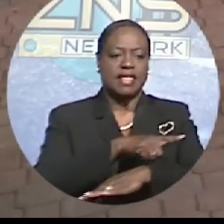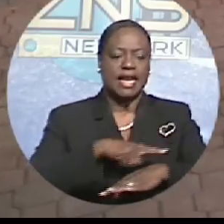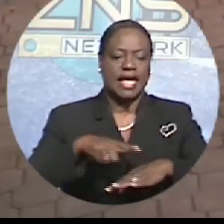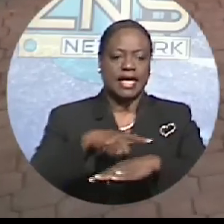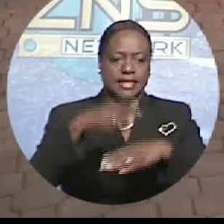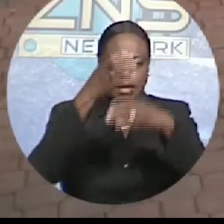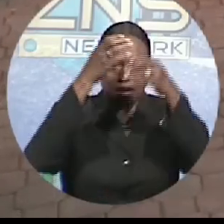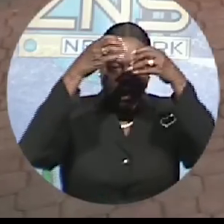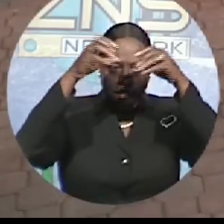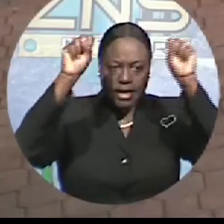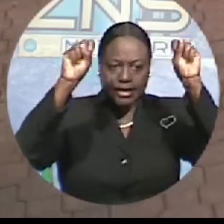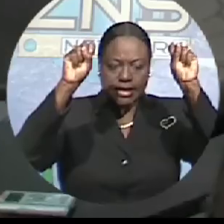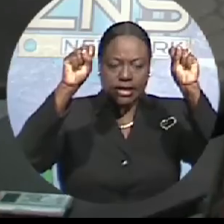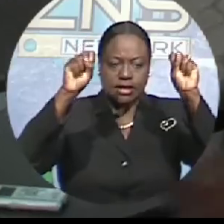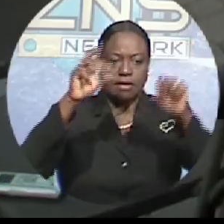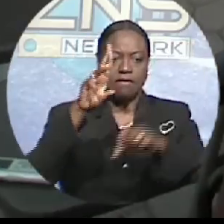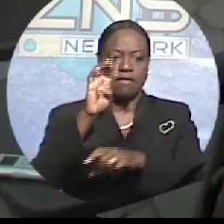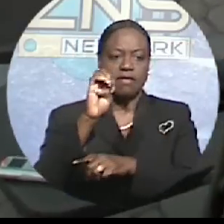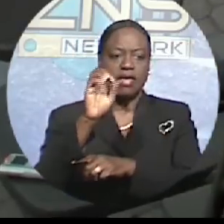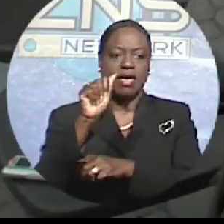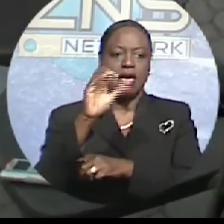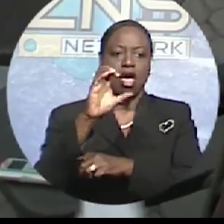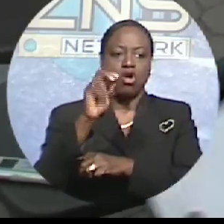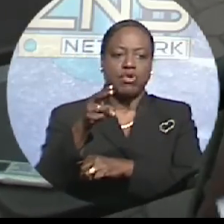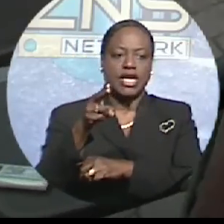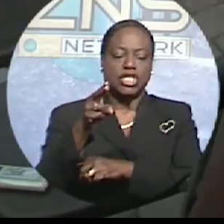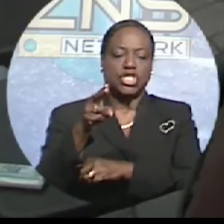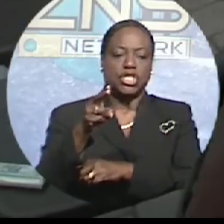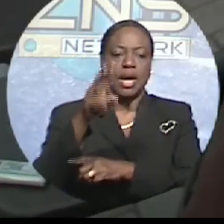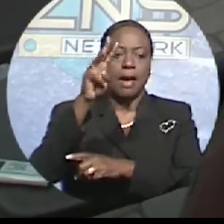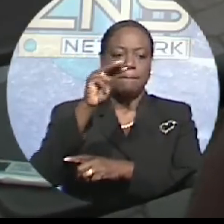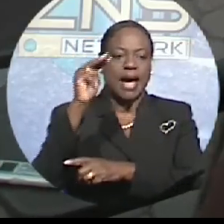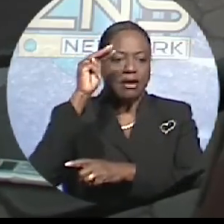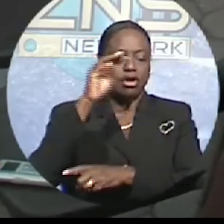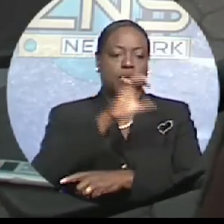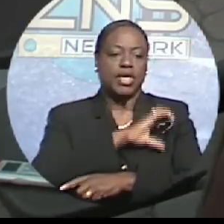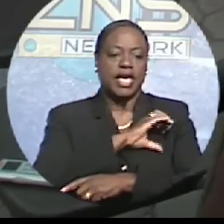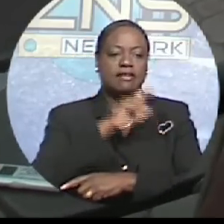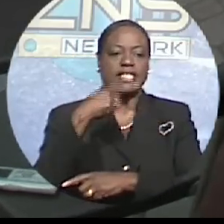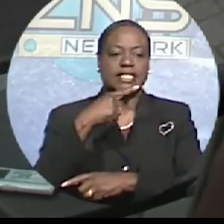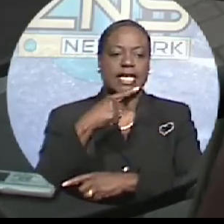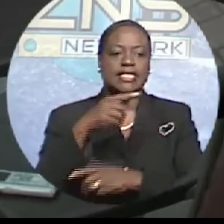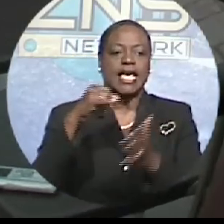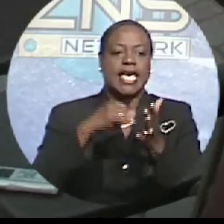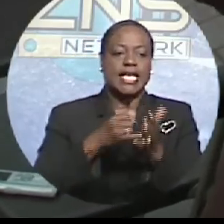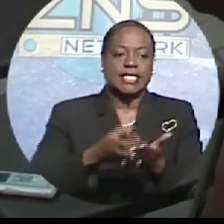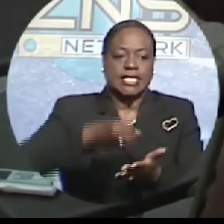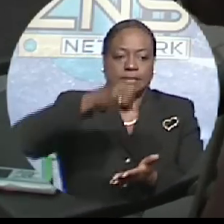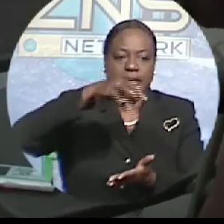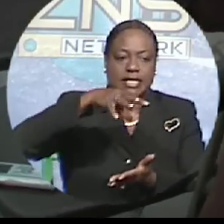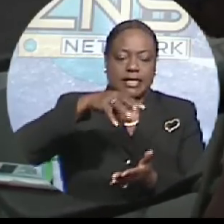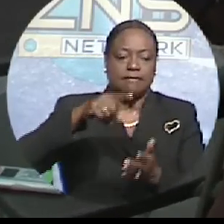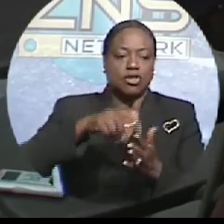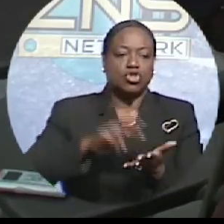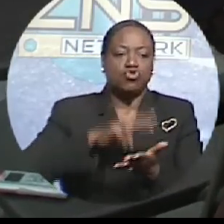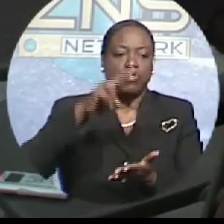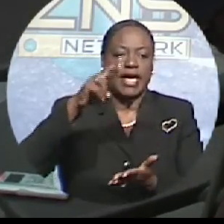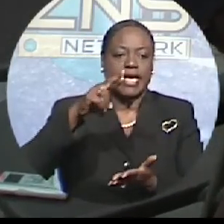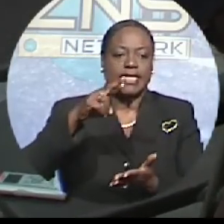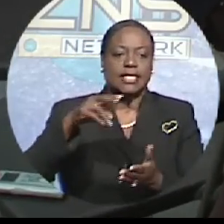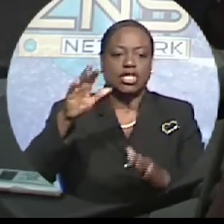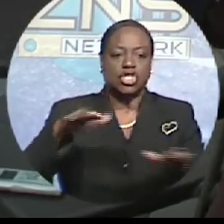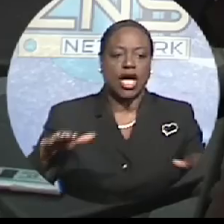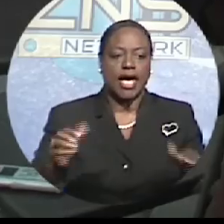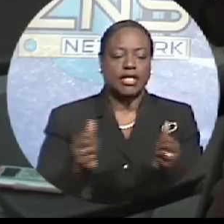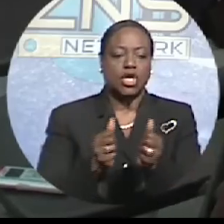President of REACH, Mario Carey, who is also the father of an autistic child, says while it's expensive to raise a child with autism here in the